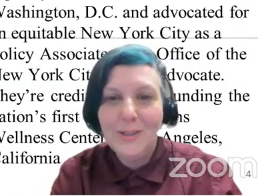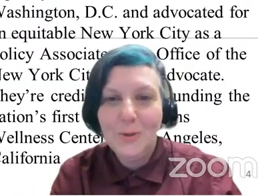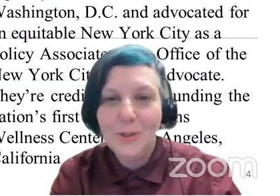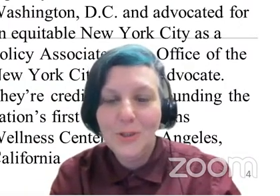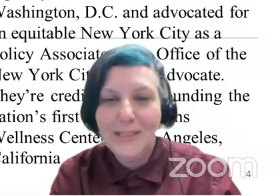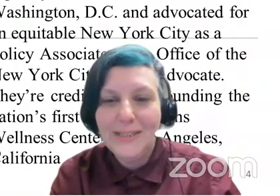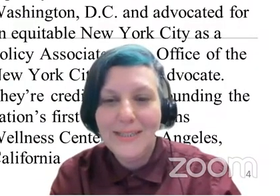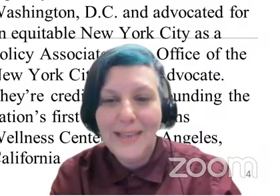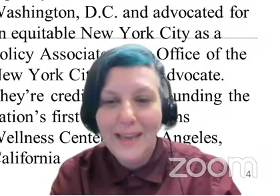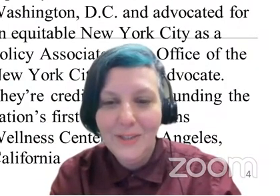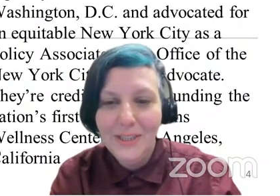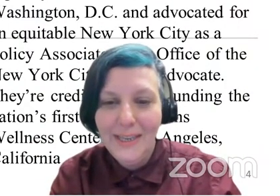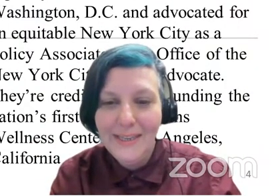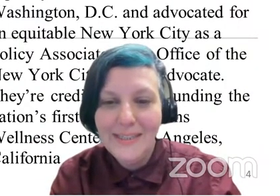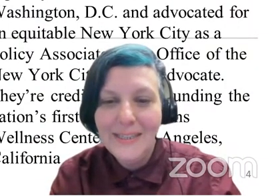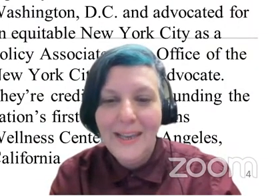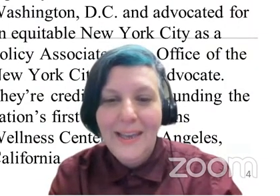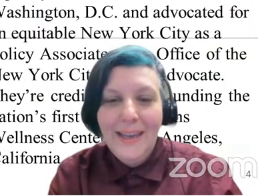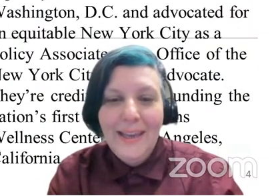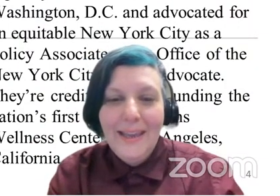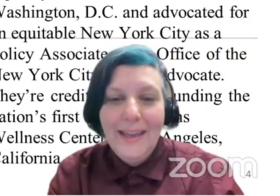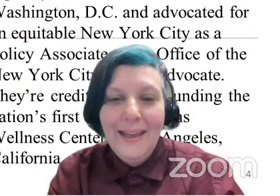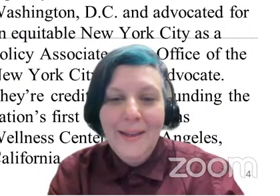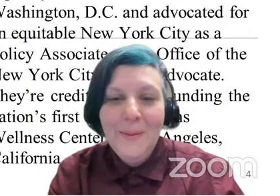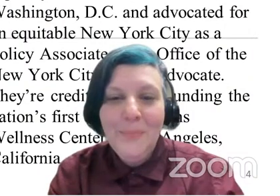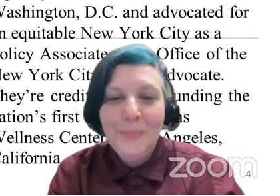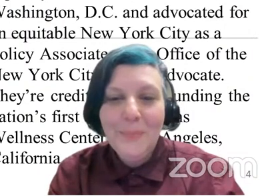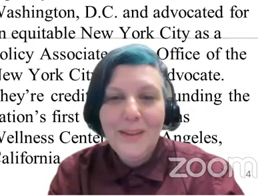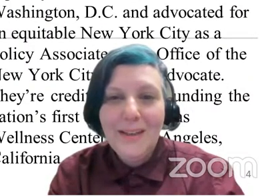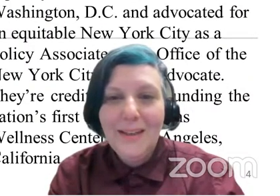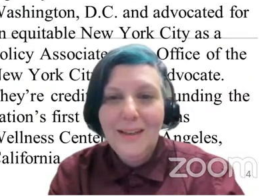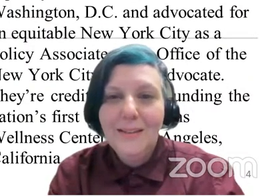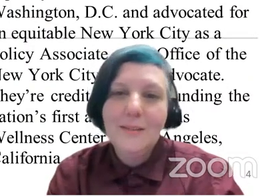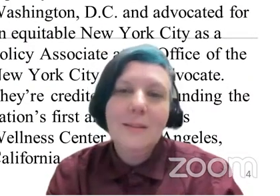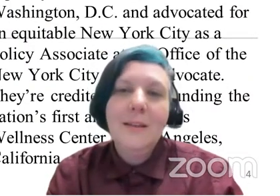researcher, and social justice advocate.